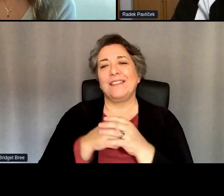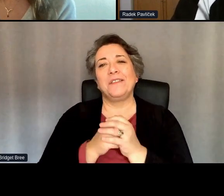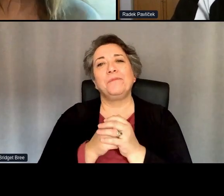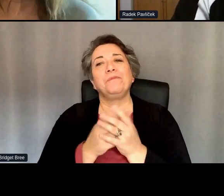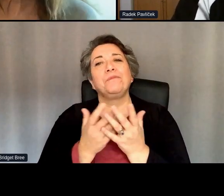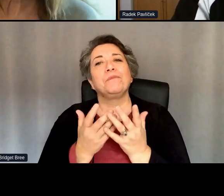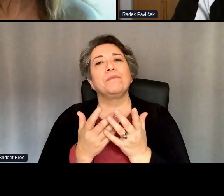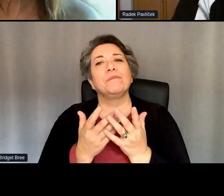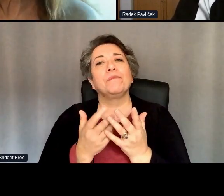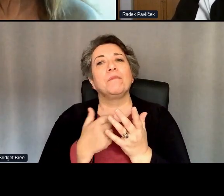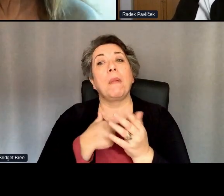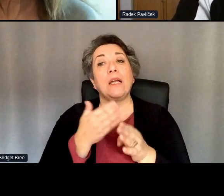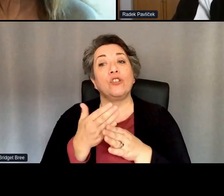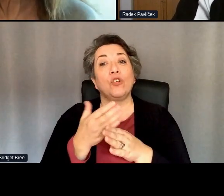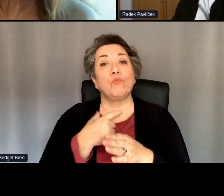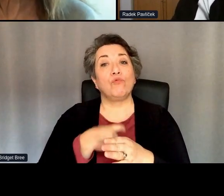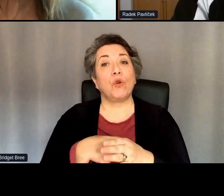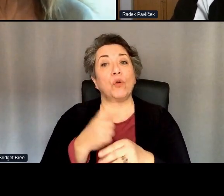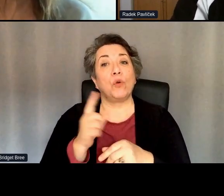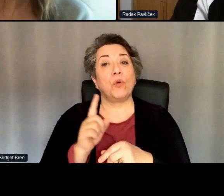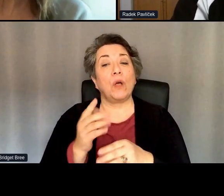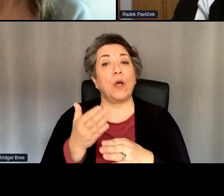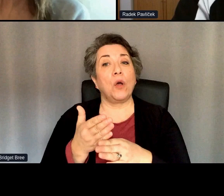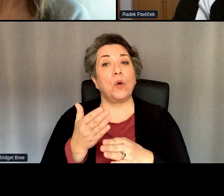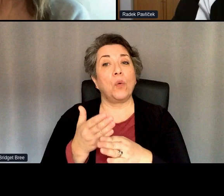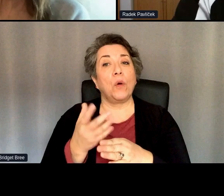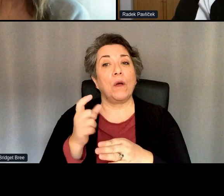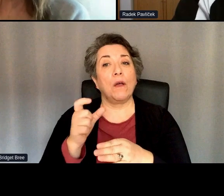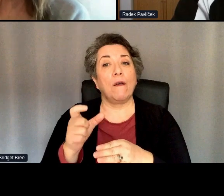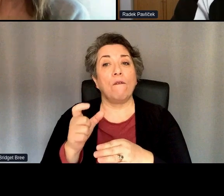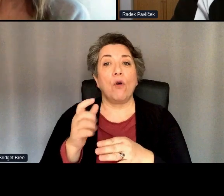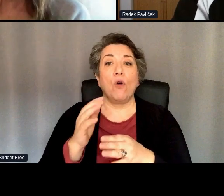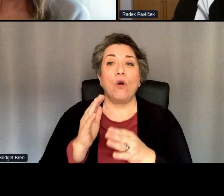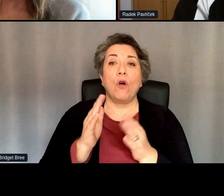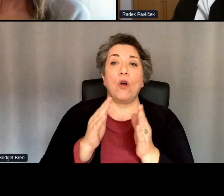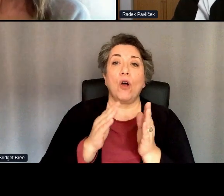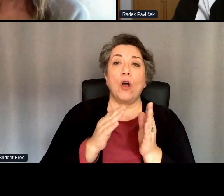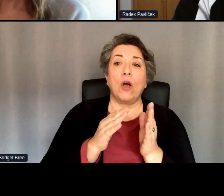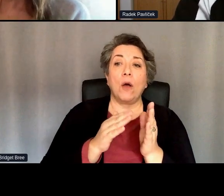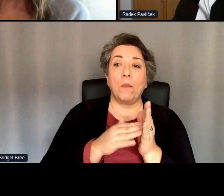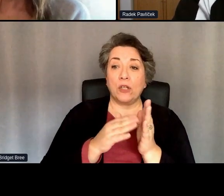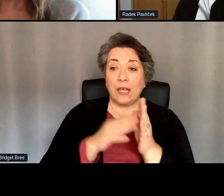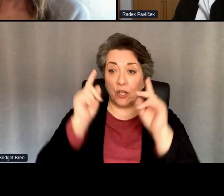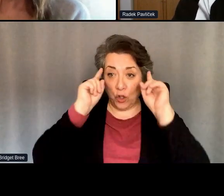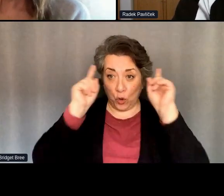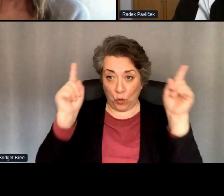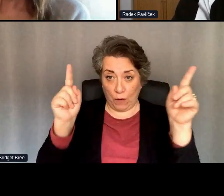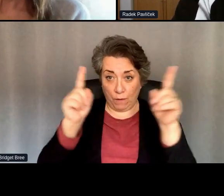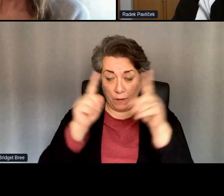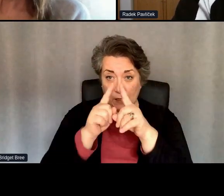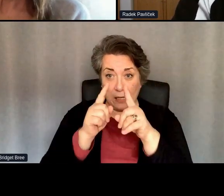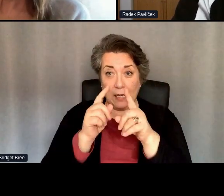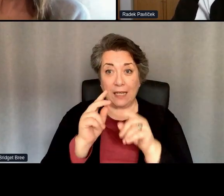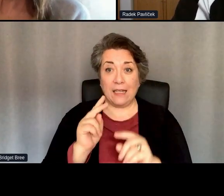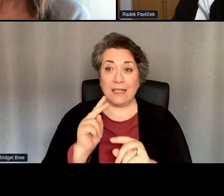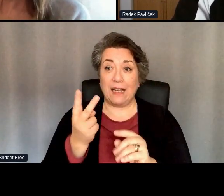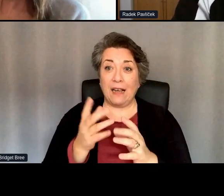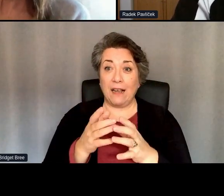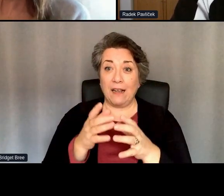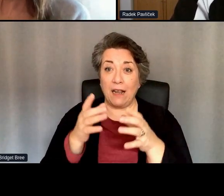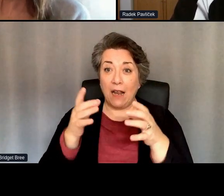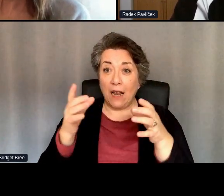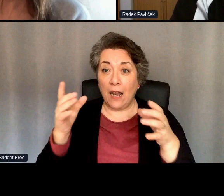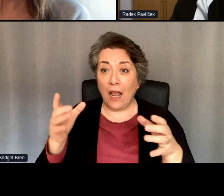As for my job, I work for Masaryk University. It's the second largest university in the Czech